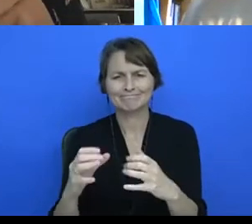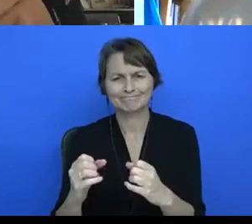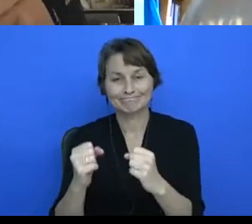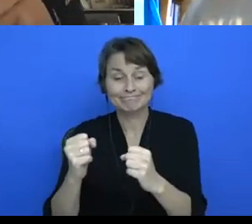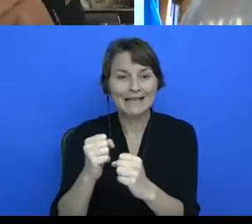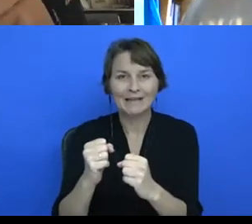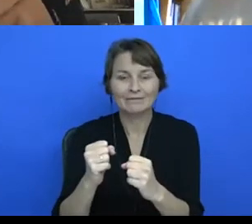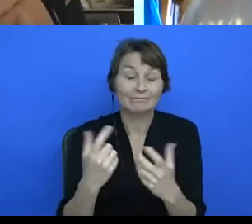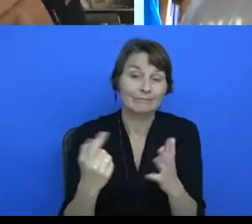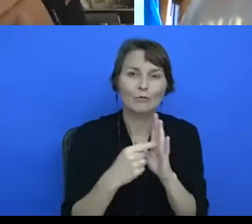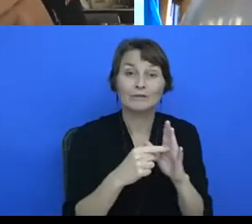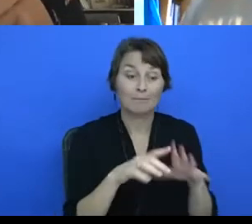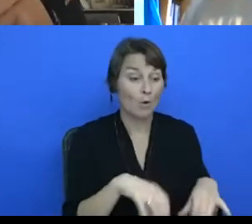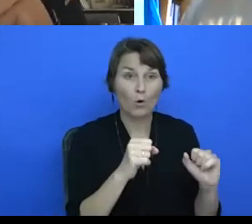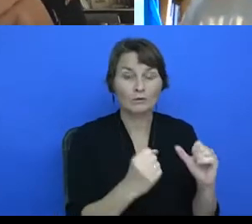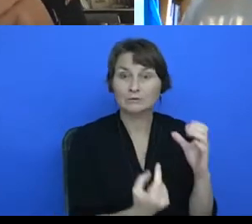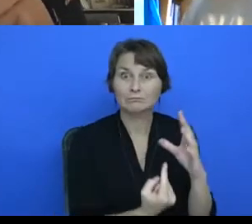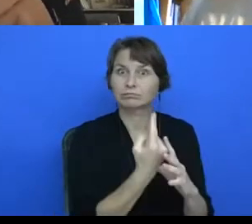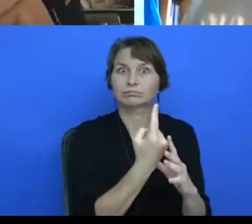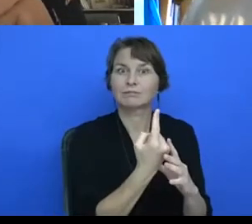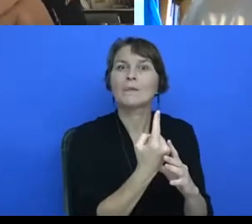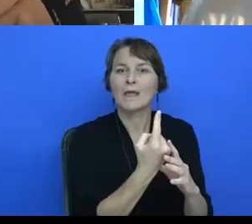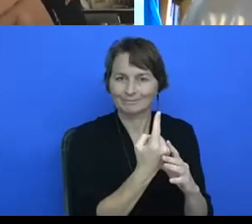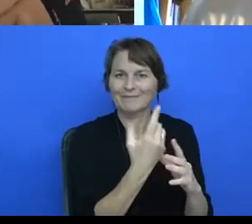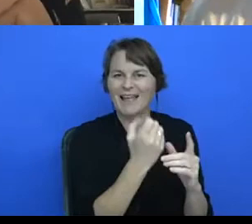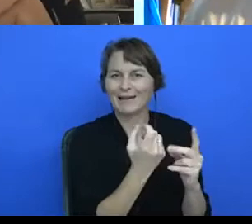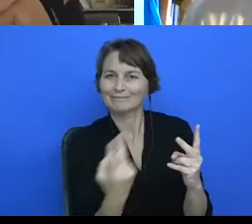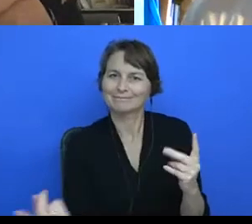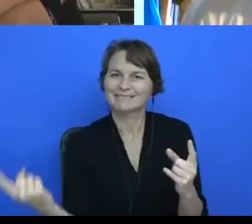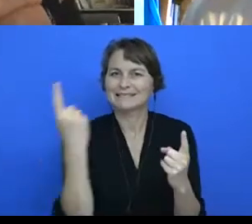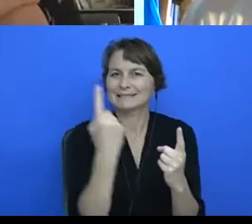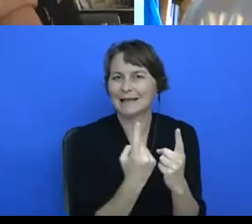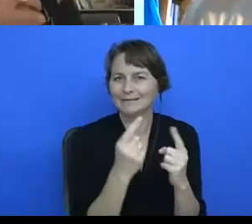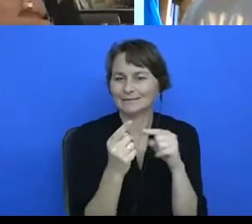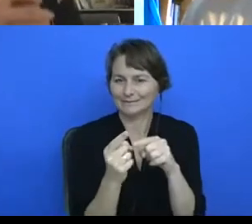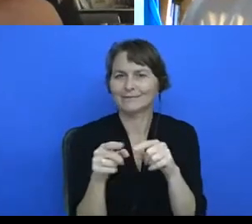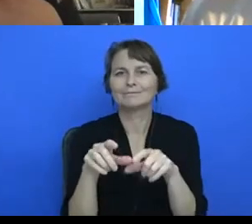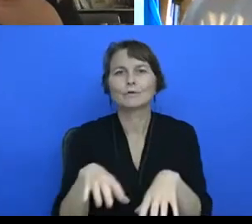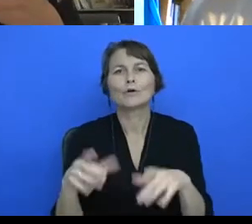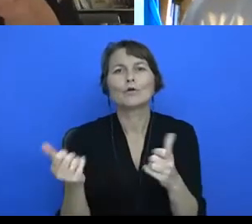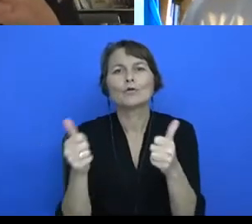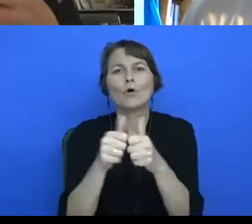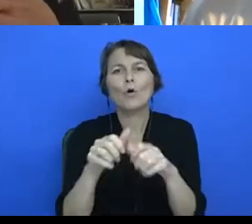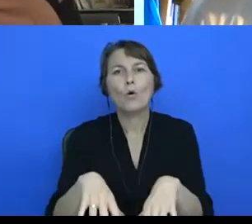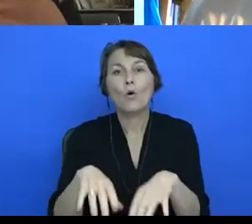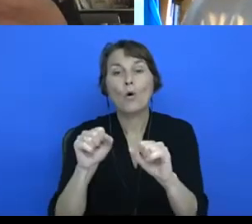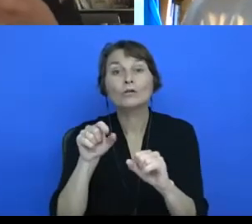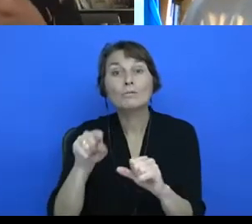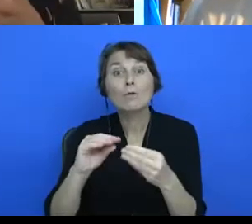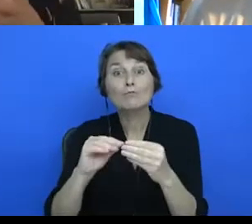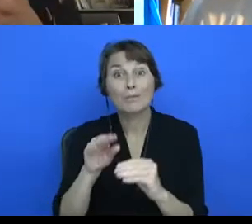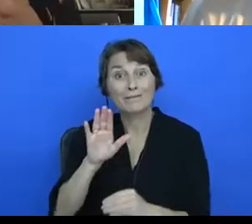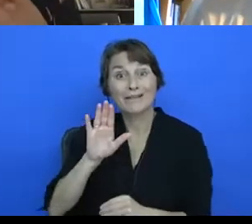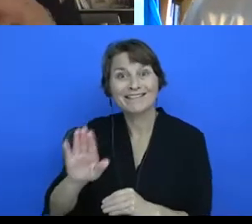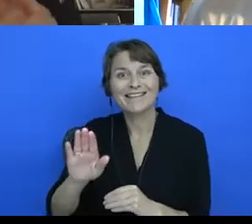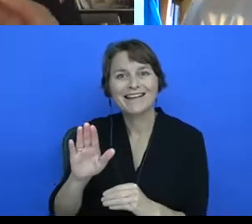up, then we have the co-host. And the issue was that the co-hosts that we set up, their licenses had